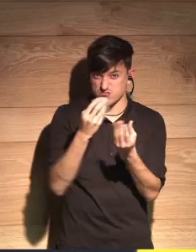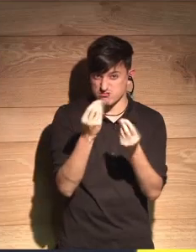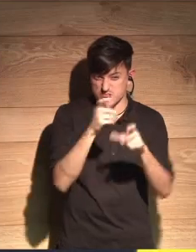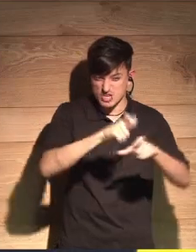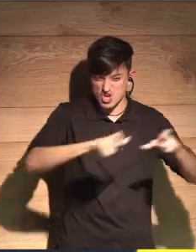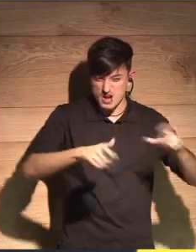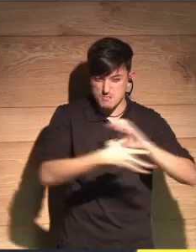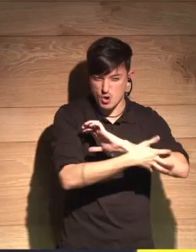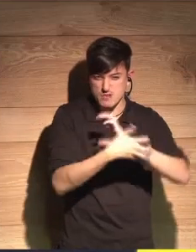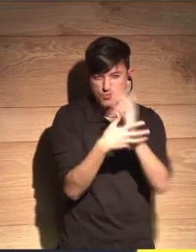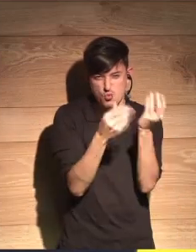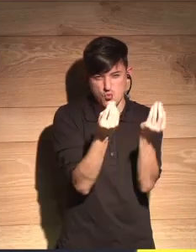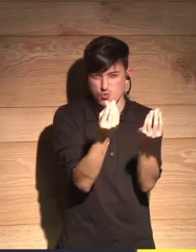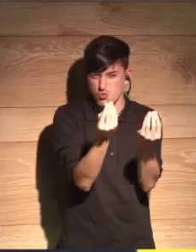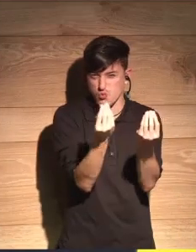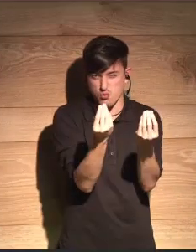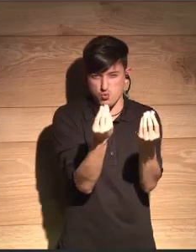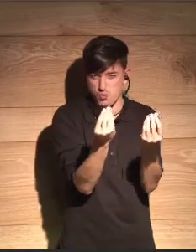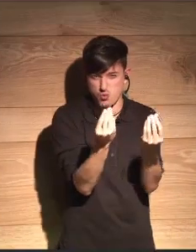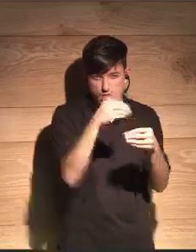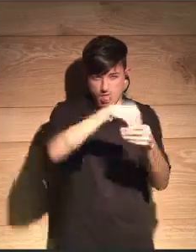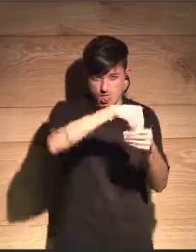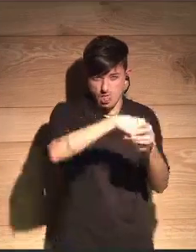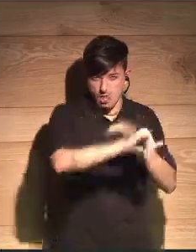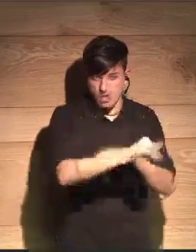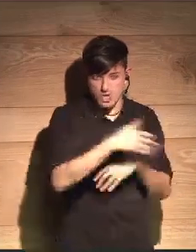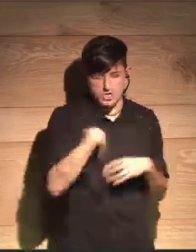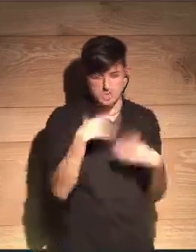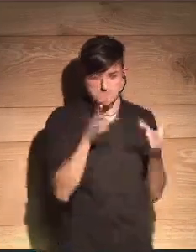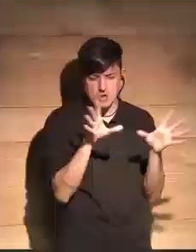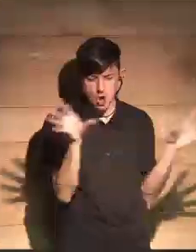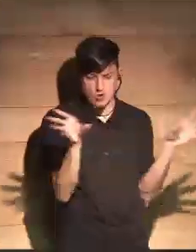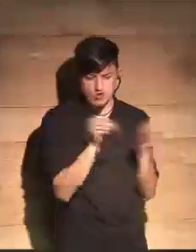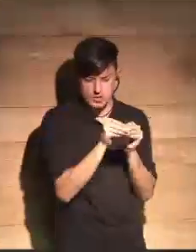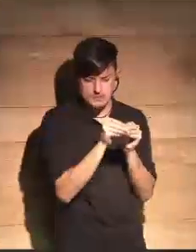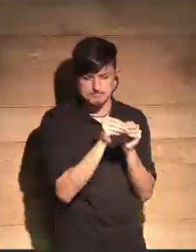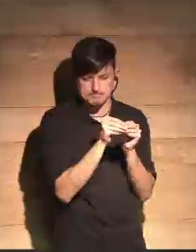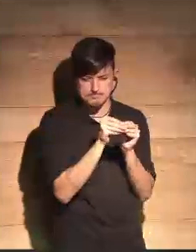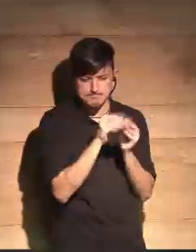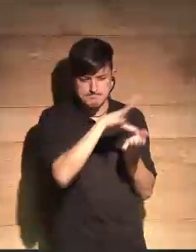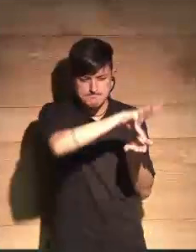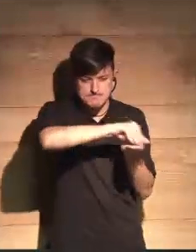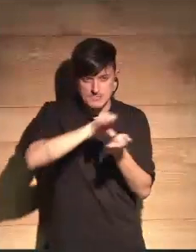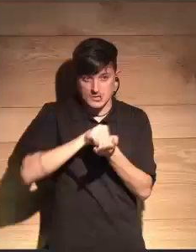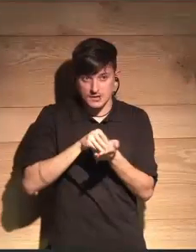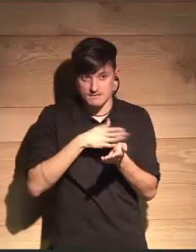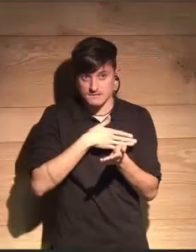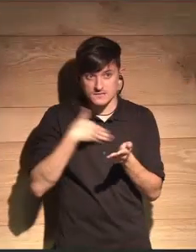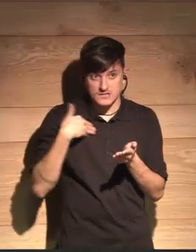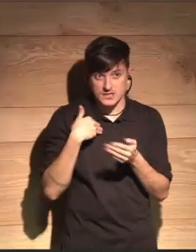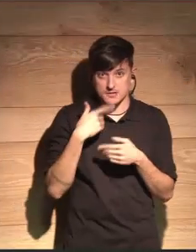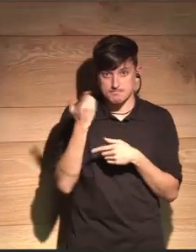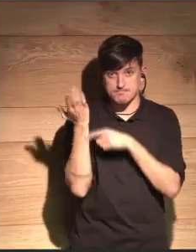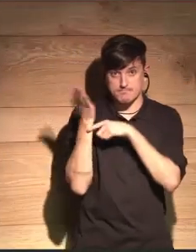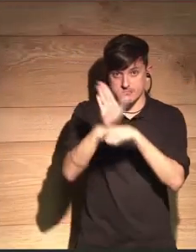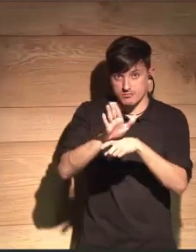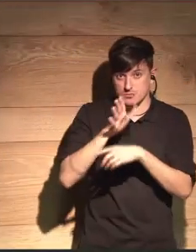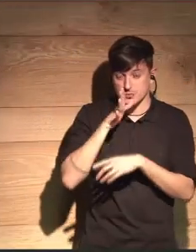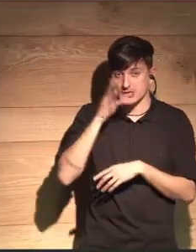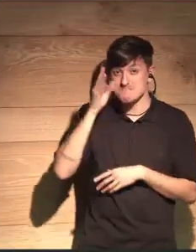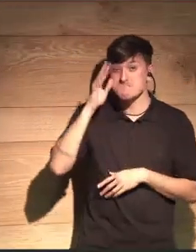districts, because New York has a lot of people, poor people. It's a city filled with poor people, and I